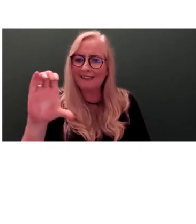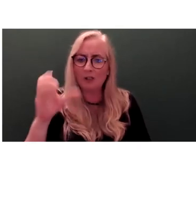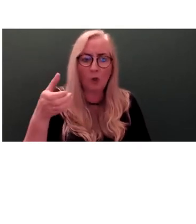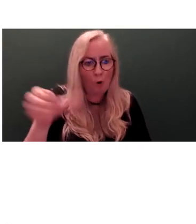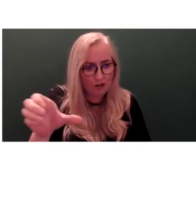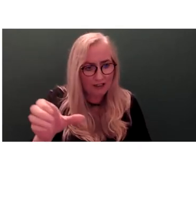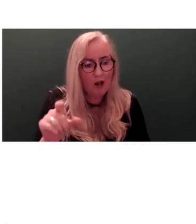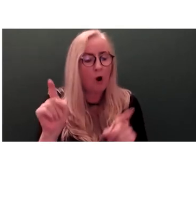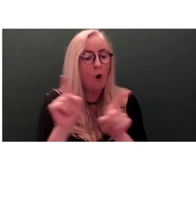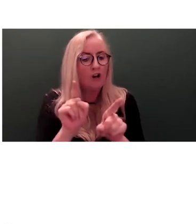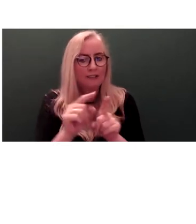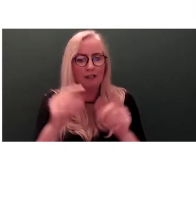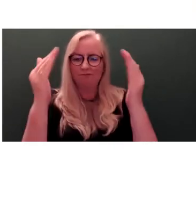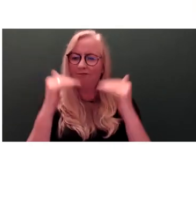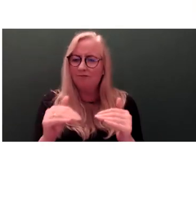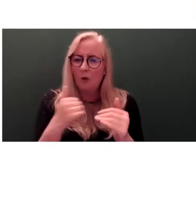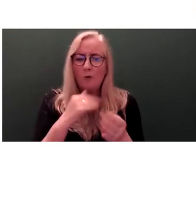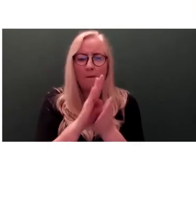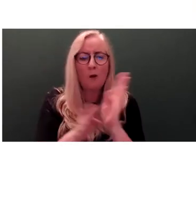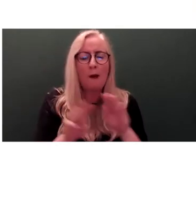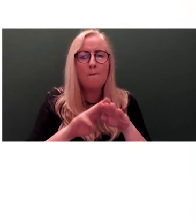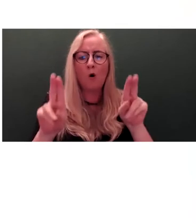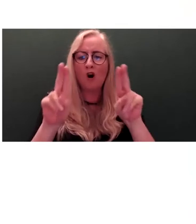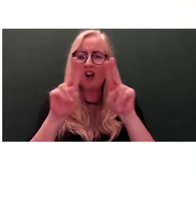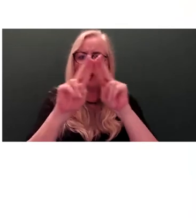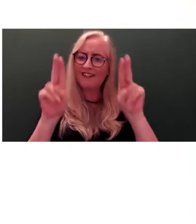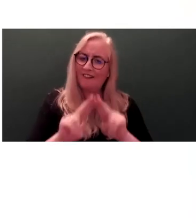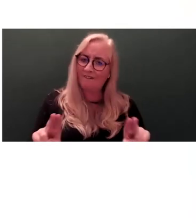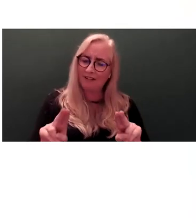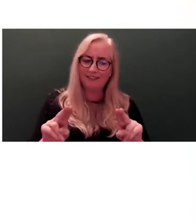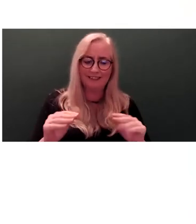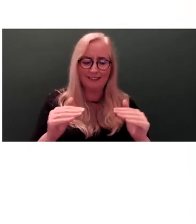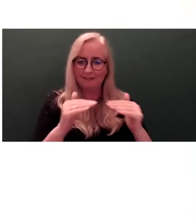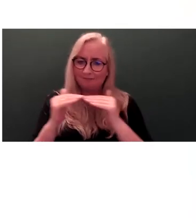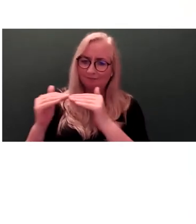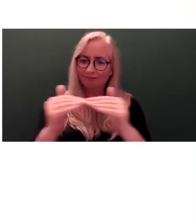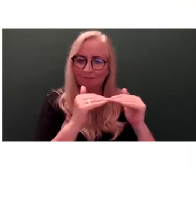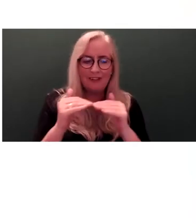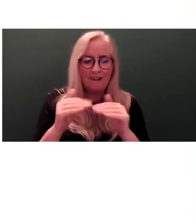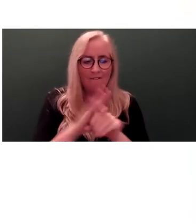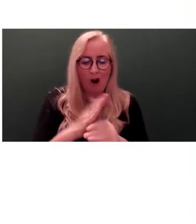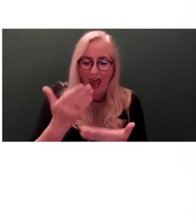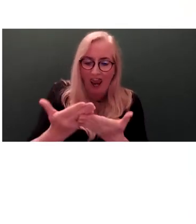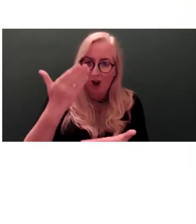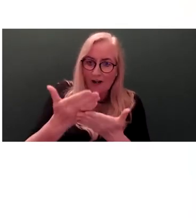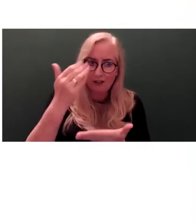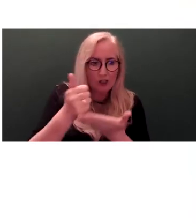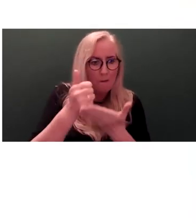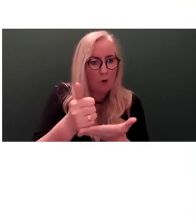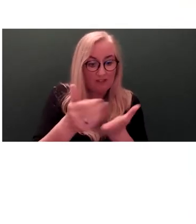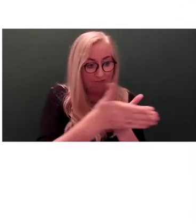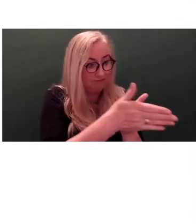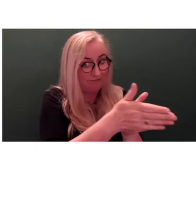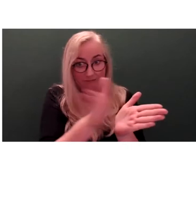move towards a more, I suppose, universal, consistent approach to learner support across all